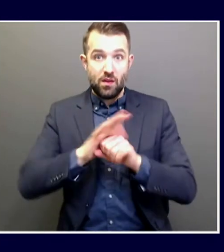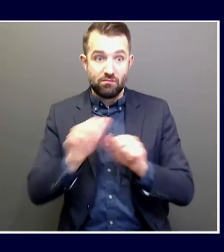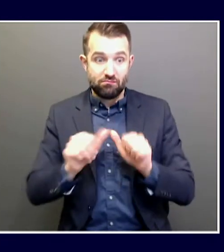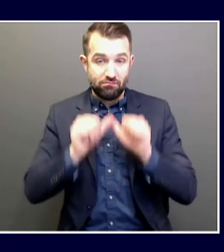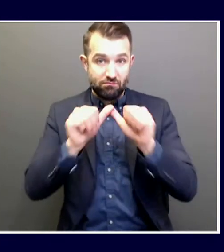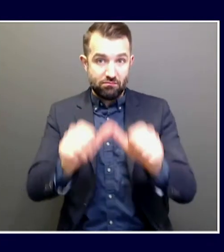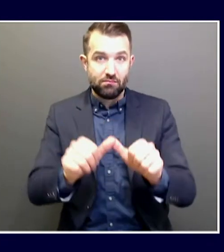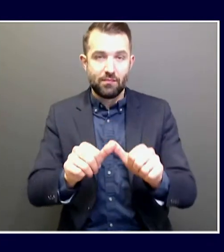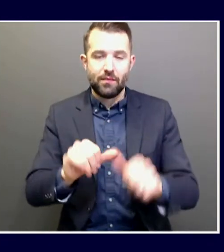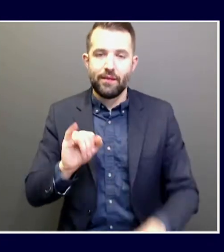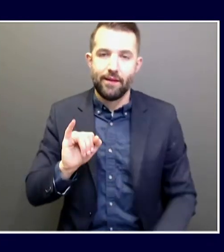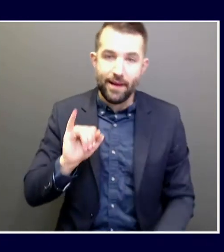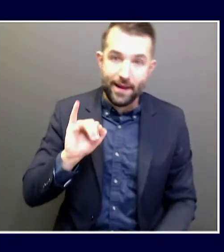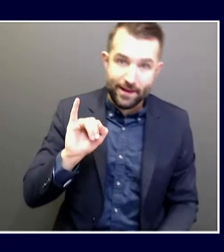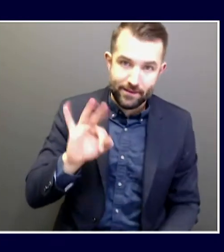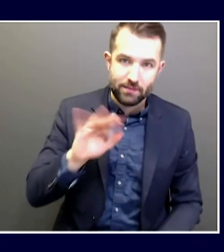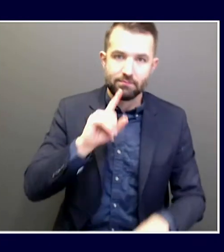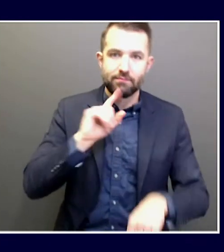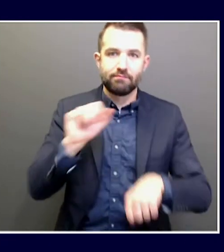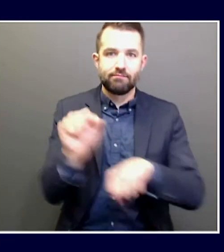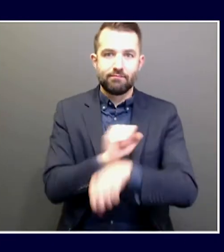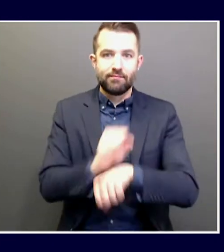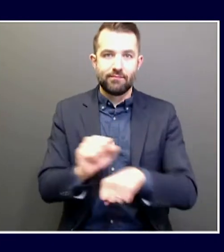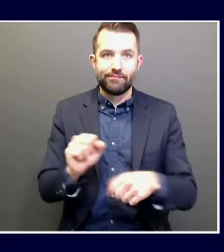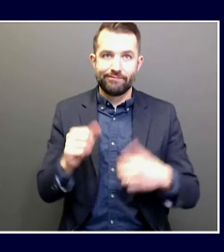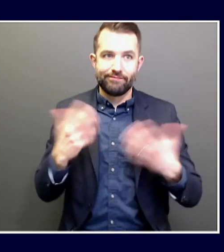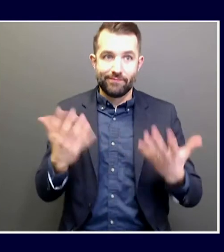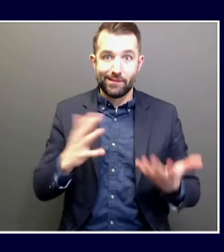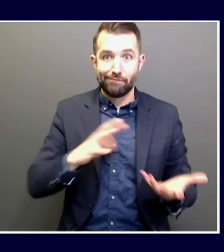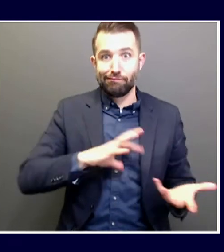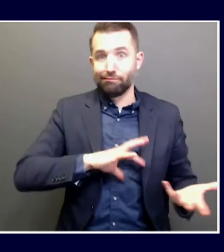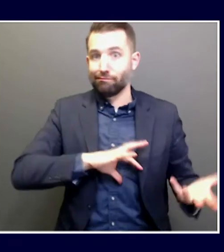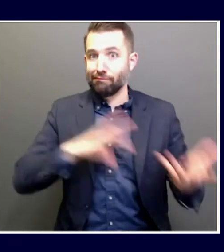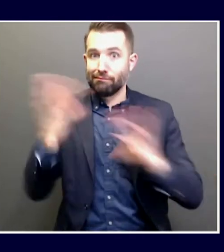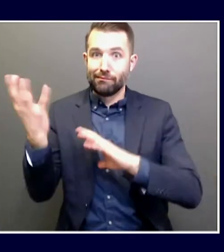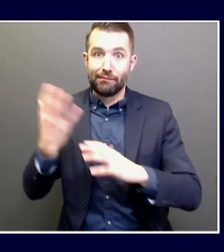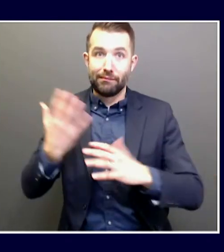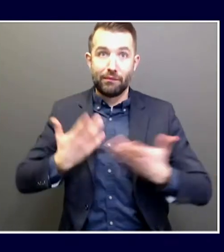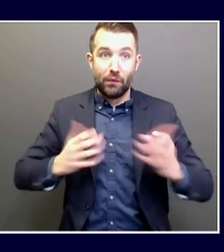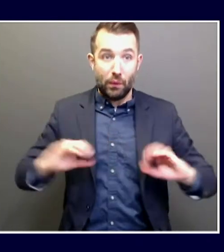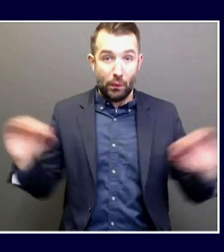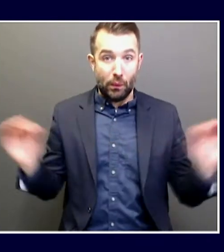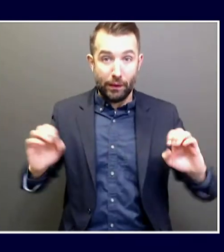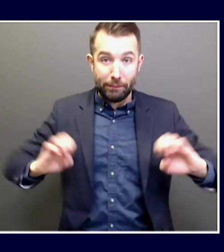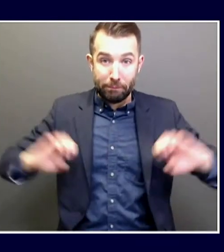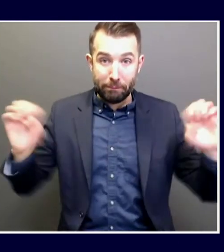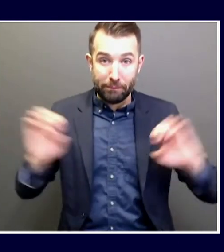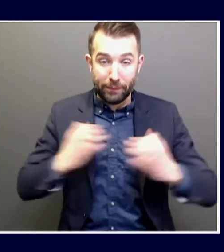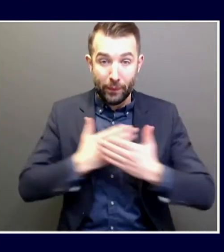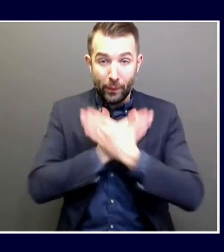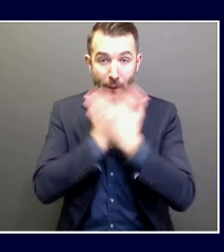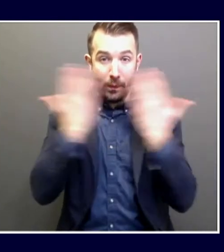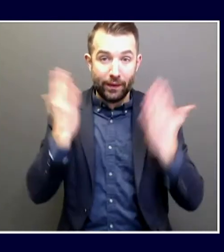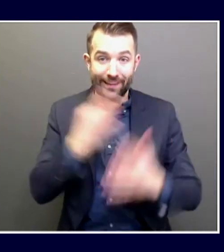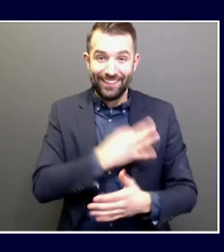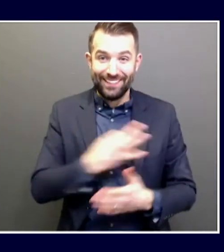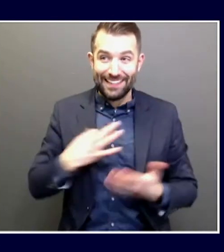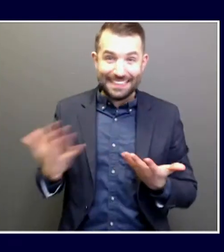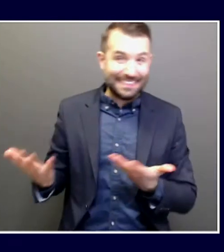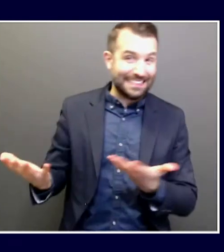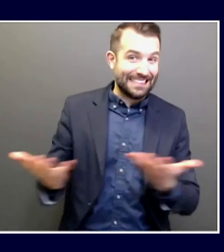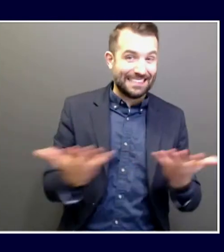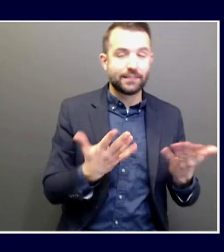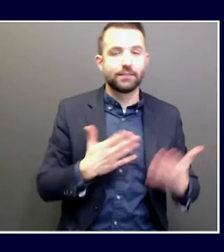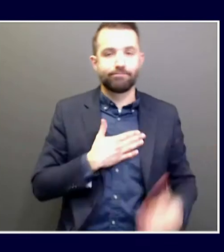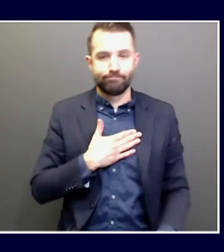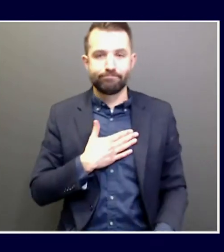circumstances for healthcare facilities like hospitals are different. Okay, great. Thank you. Thanks, Amy. Megan, over to you.